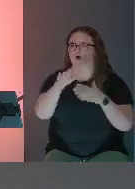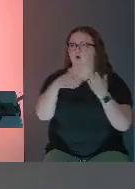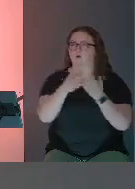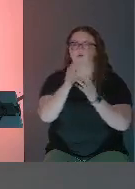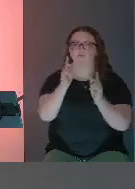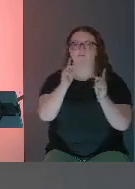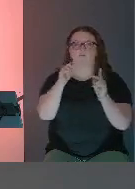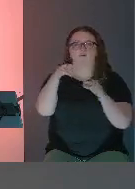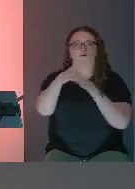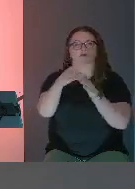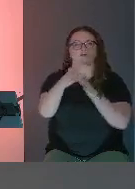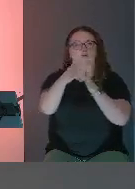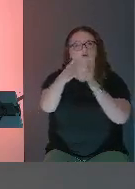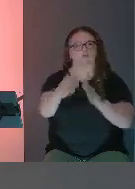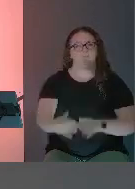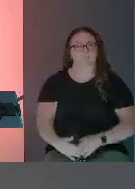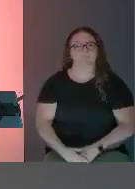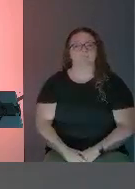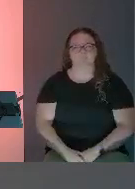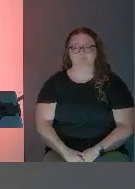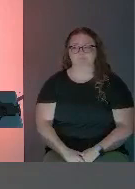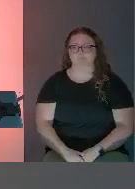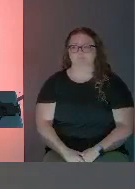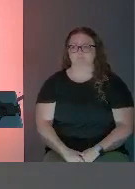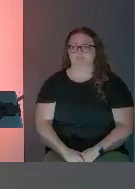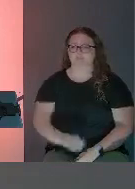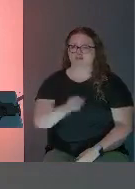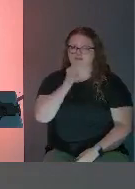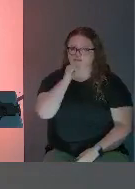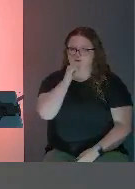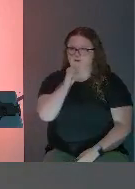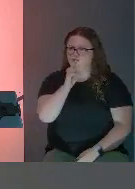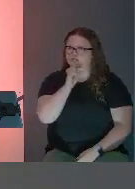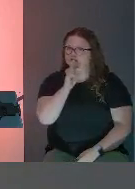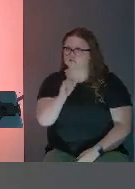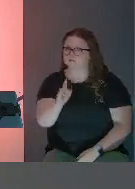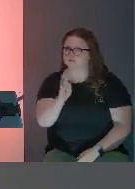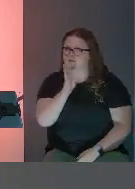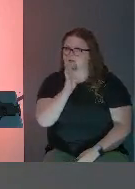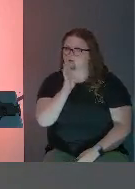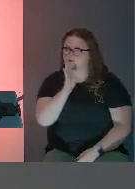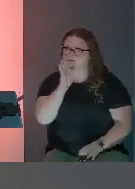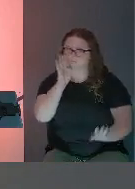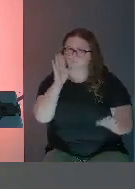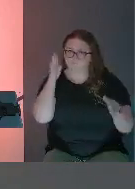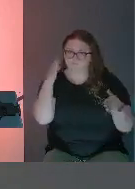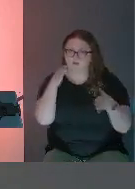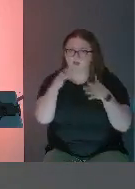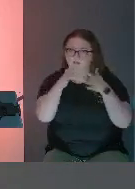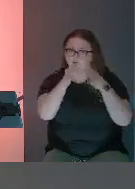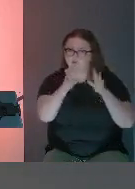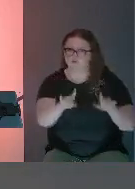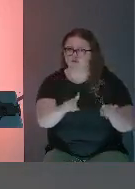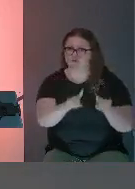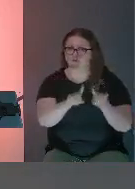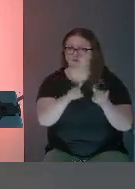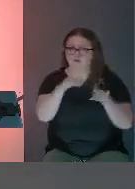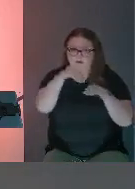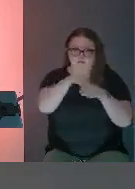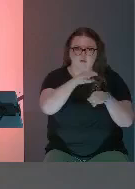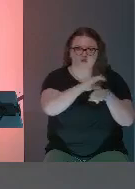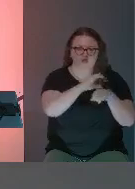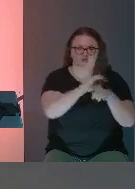leadership. And this is not necessarily speaking to those in leadership just within the church, but also in all of